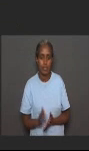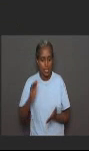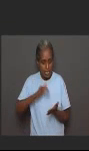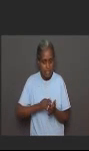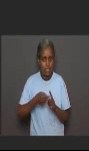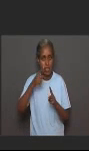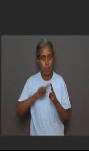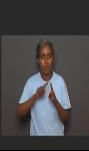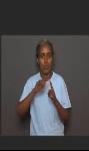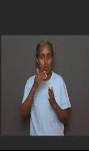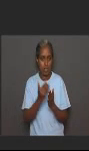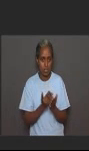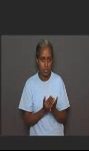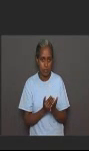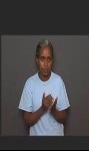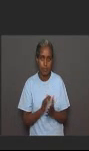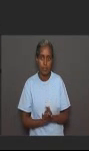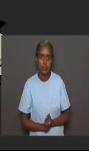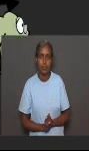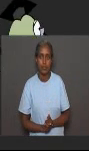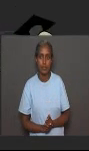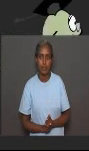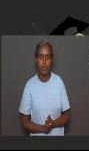Let's get back to our lesson.